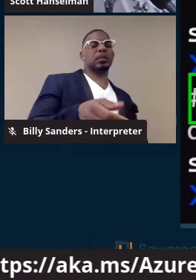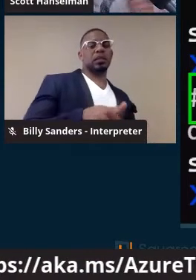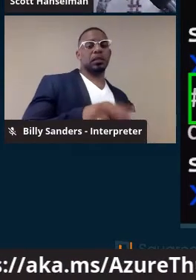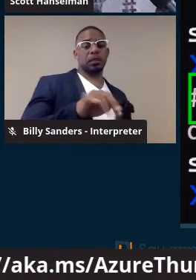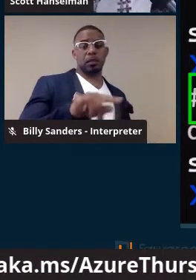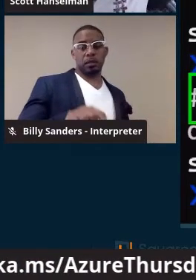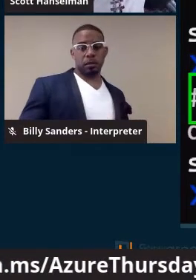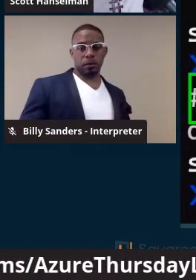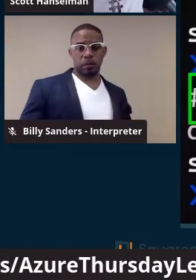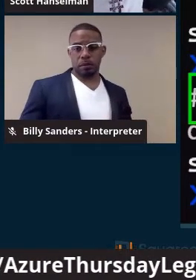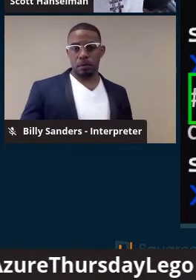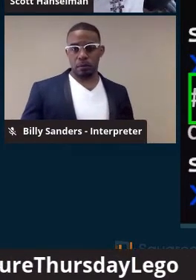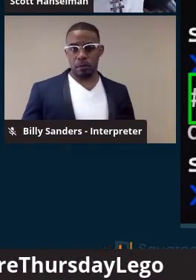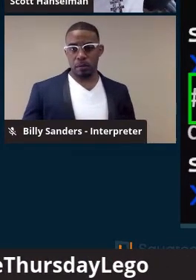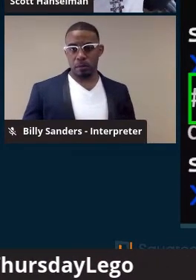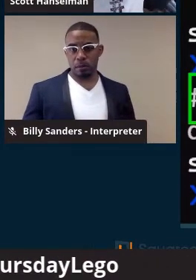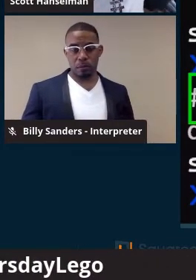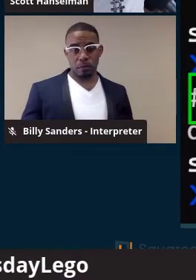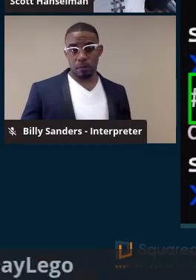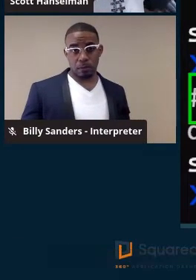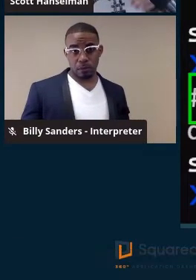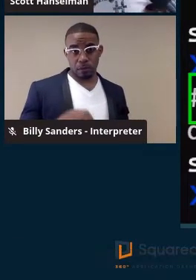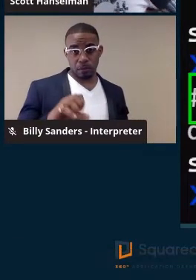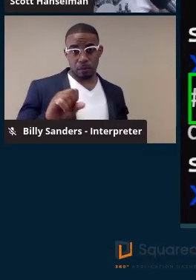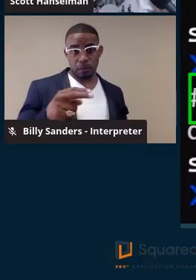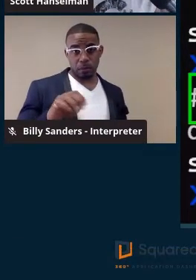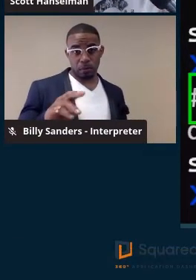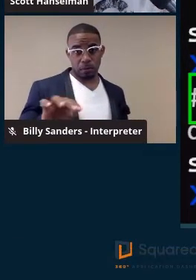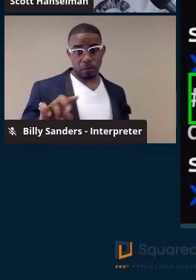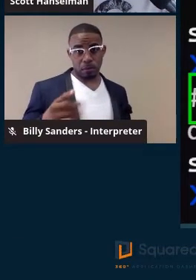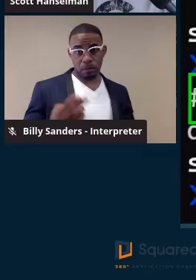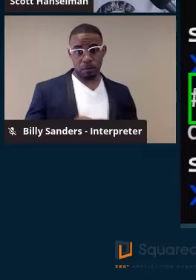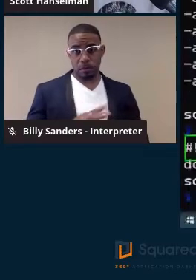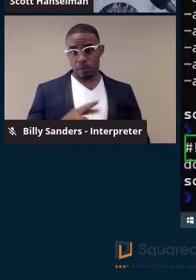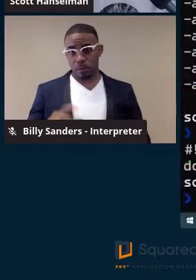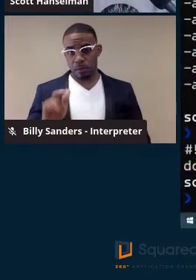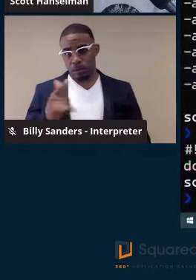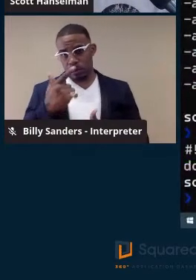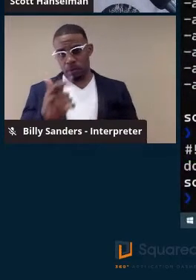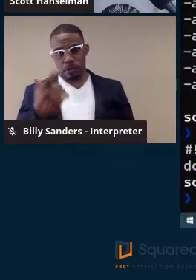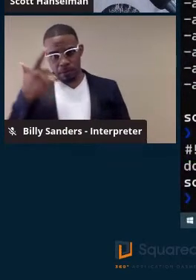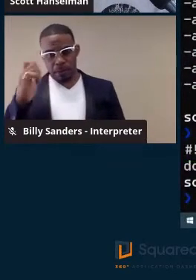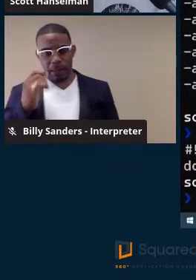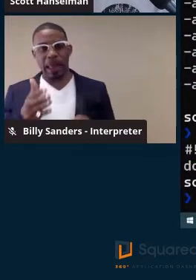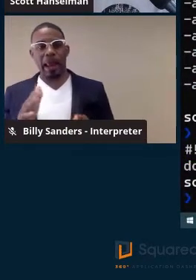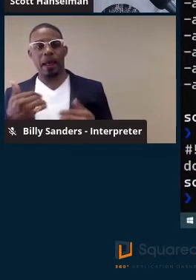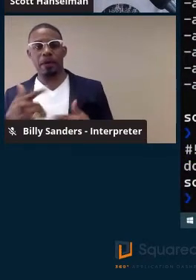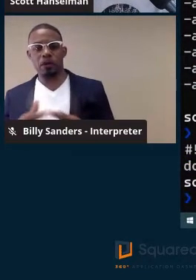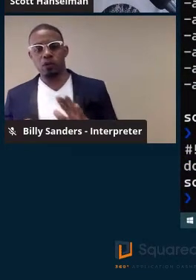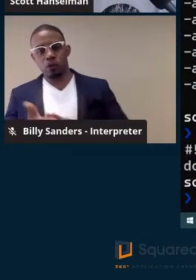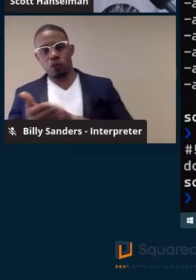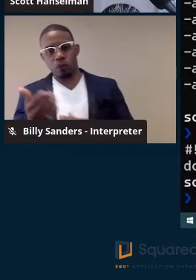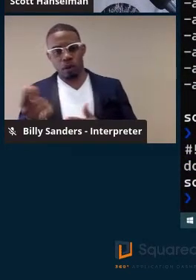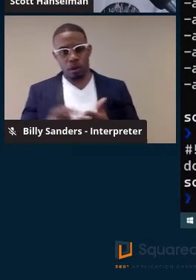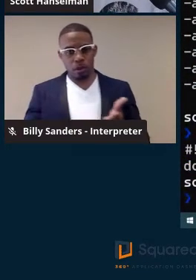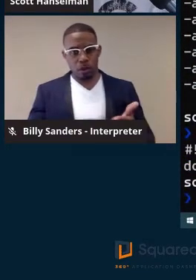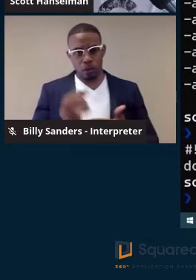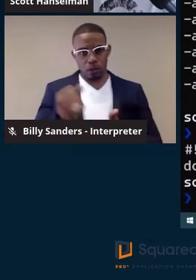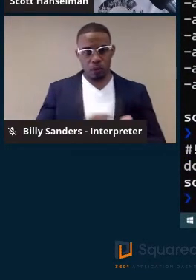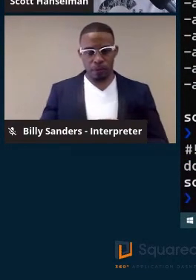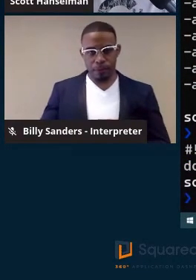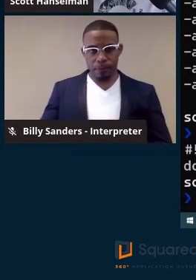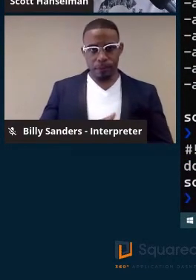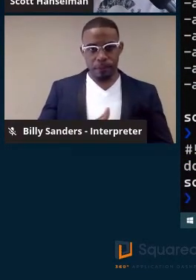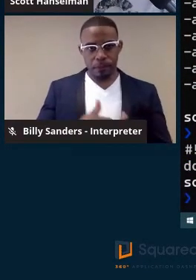Windows, the shebang is used on Linux. And that's interesting because it allows me to run these scripts in two